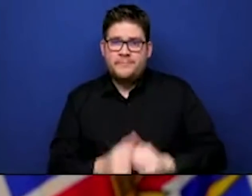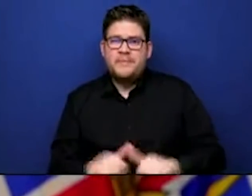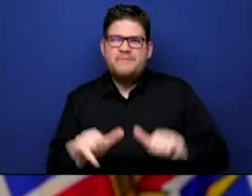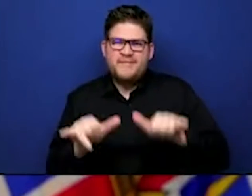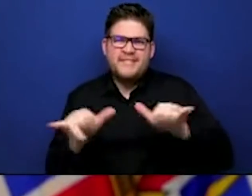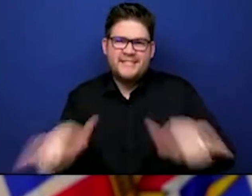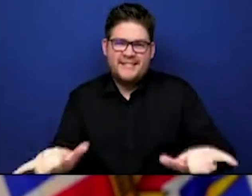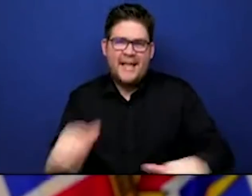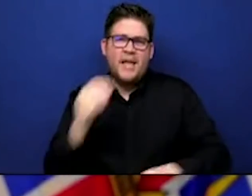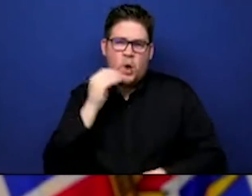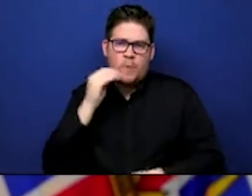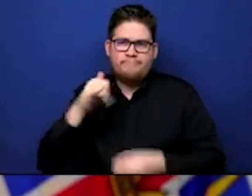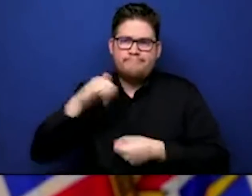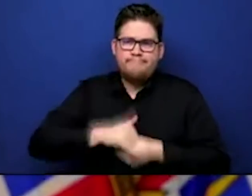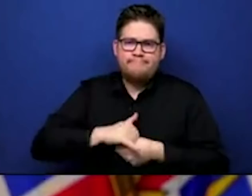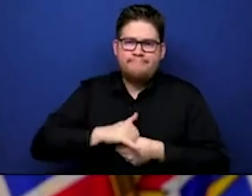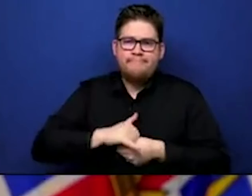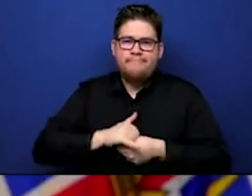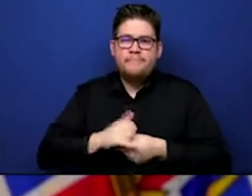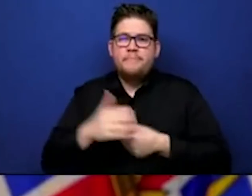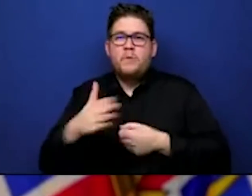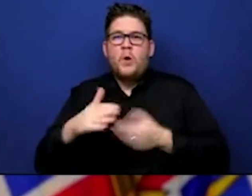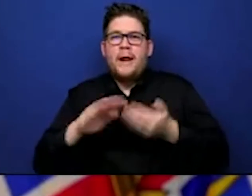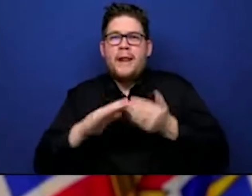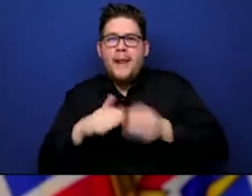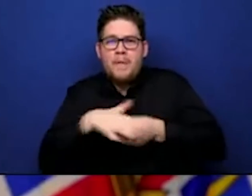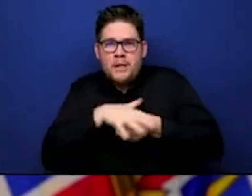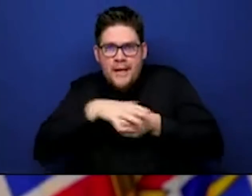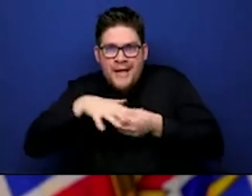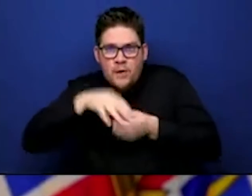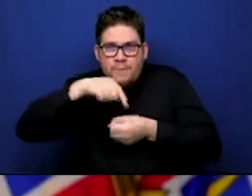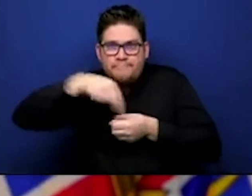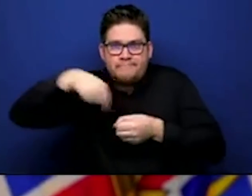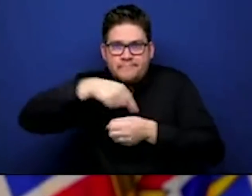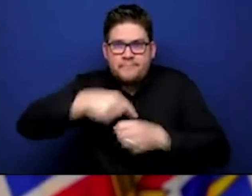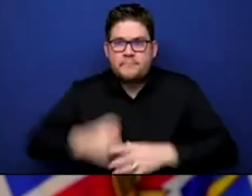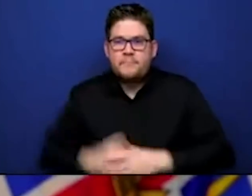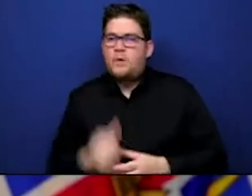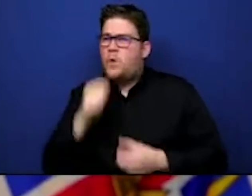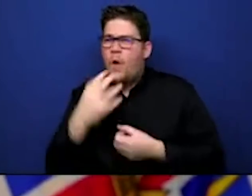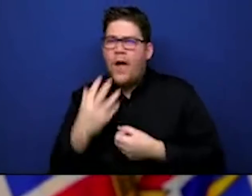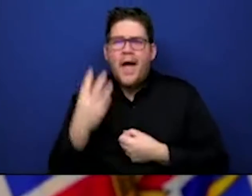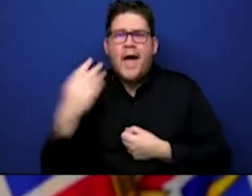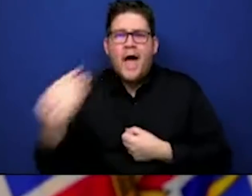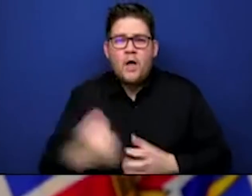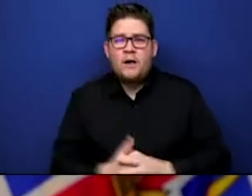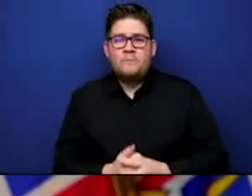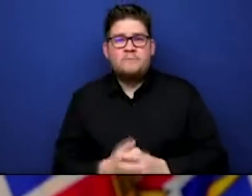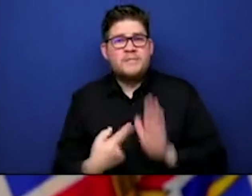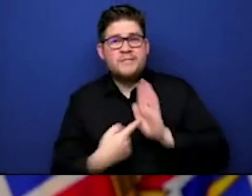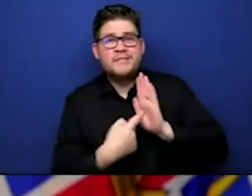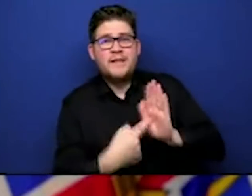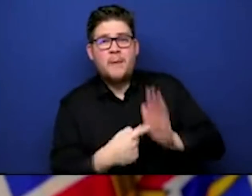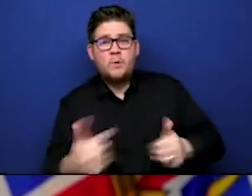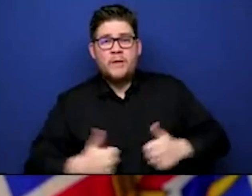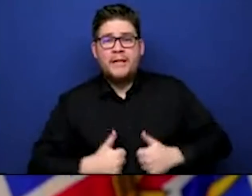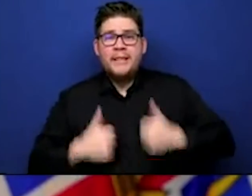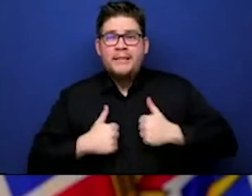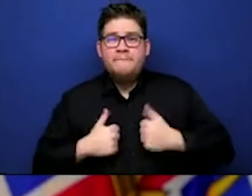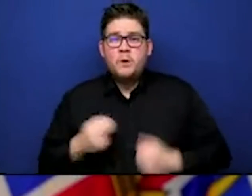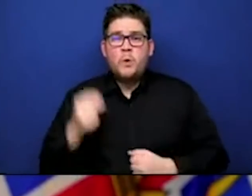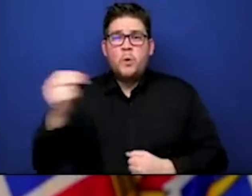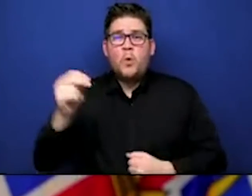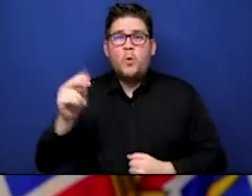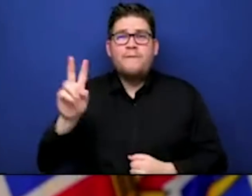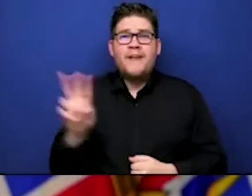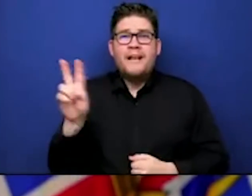immediate neighborhood as much as possible. So if you live in North Van, you should not be traveling to Langley or to